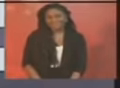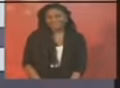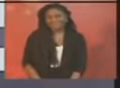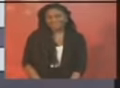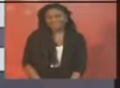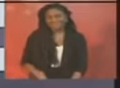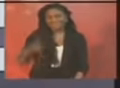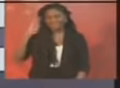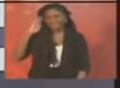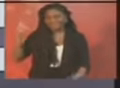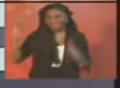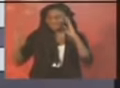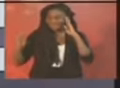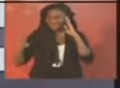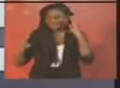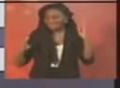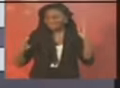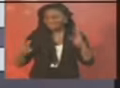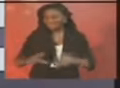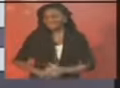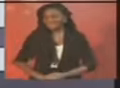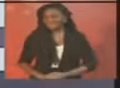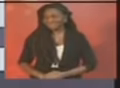Good day,